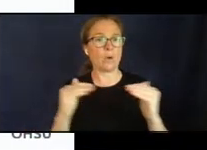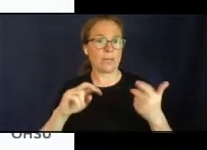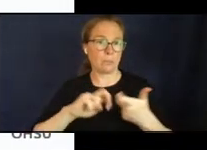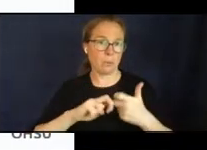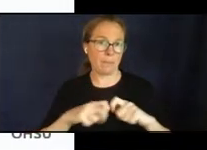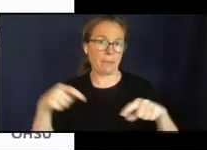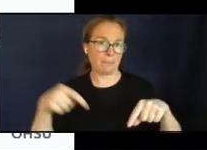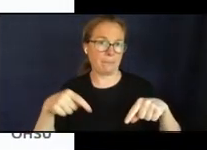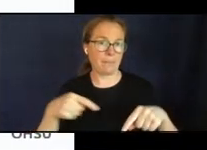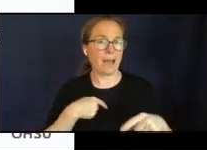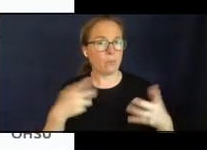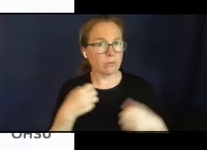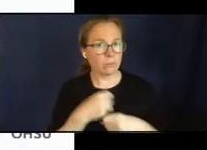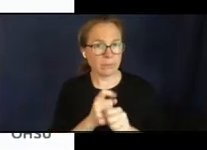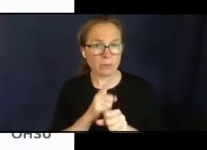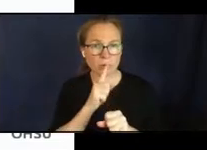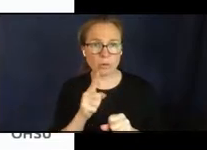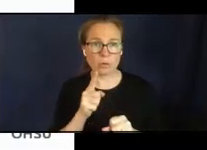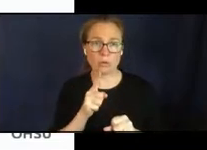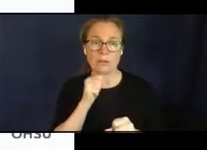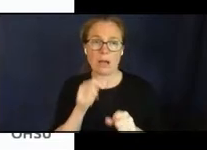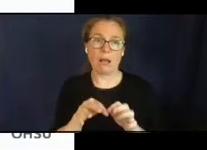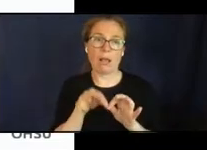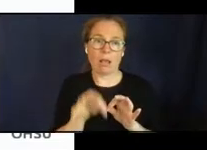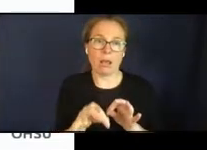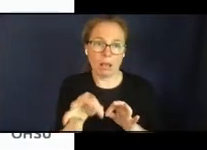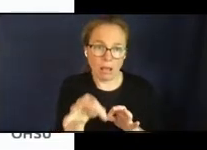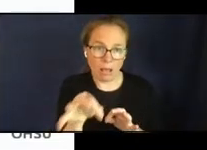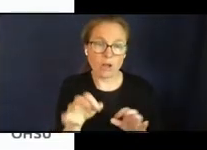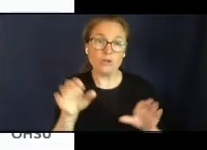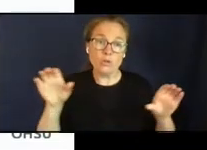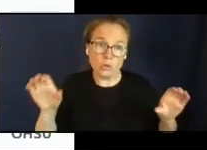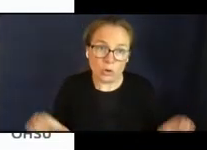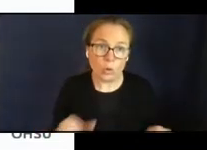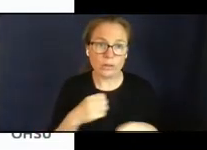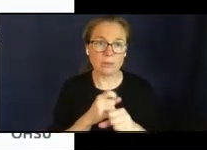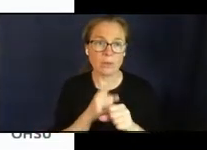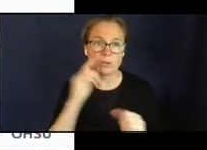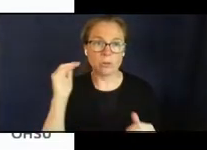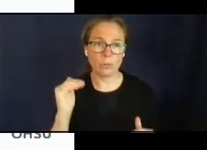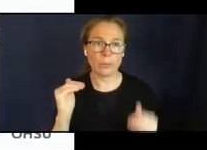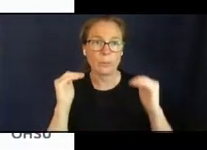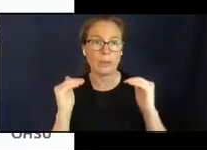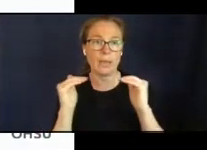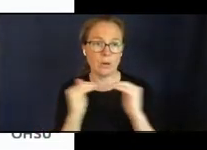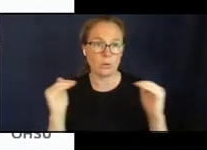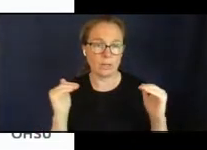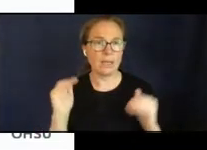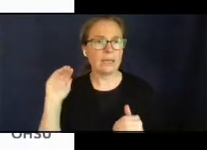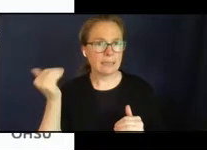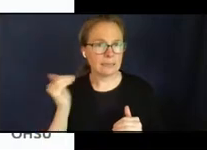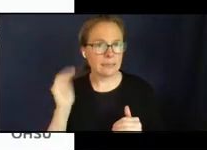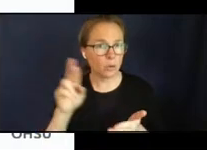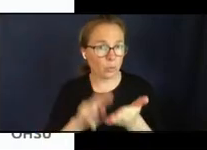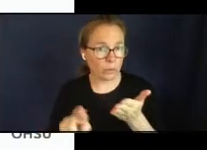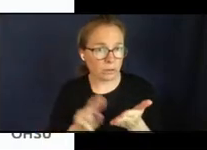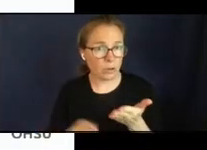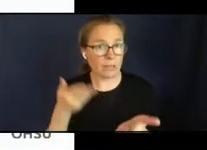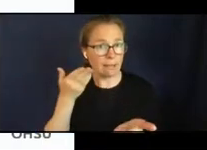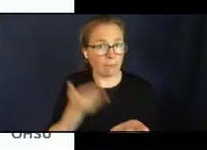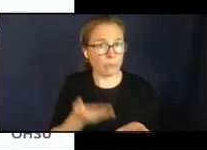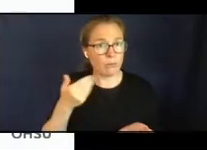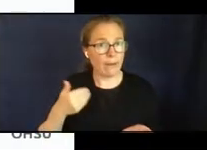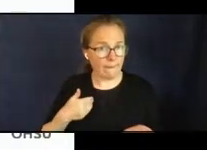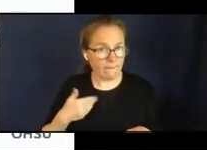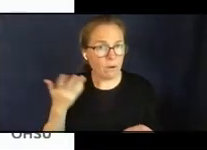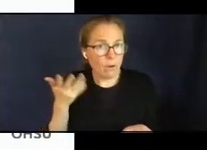delaying getting this work done. Because it looked like the research was already there and that we